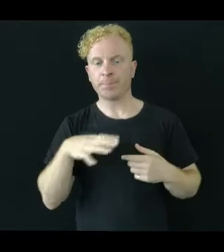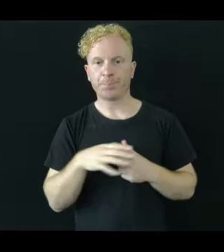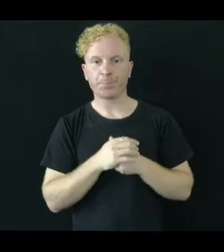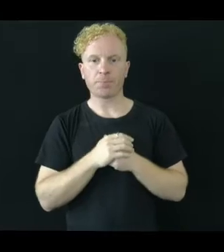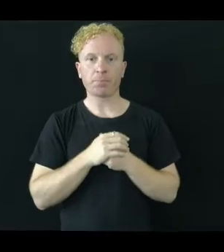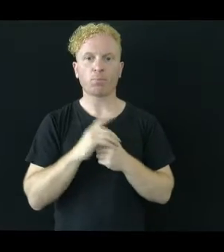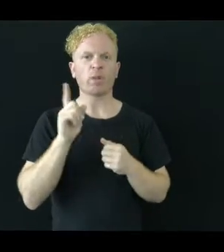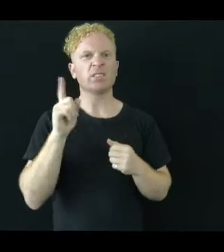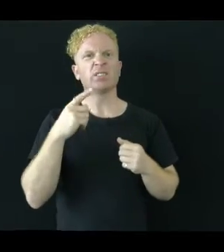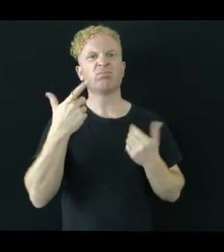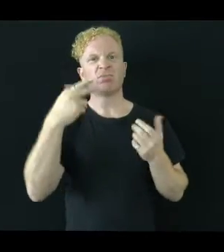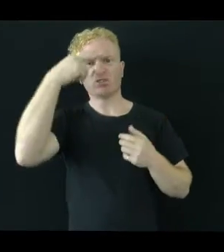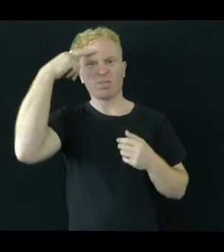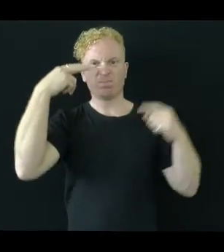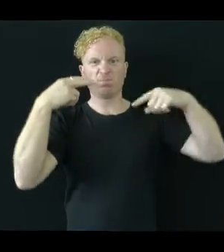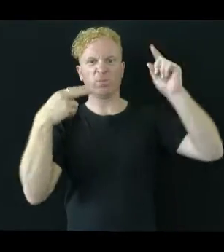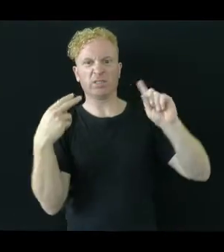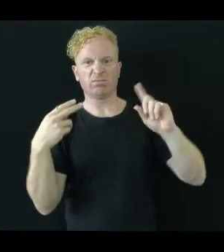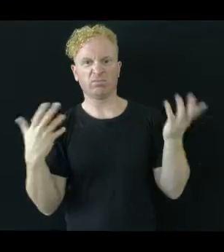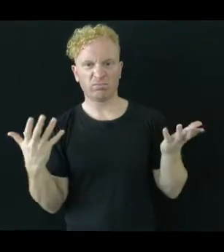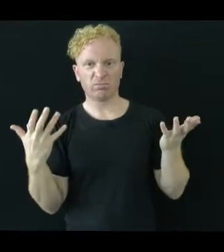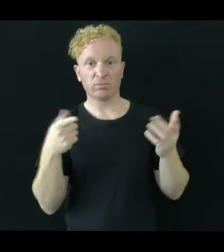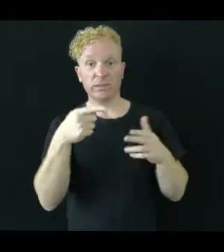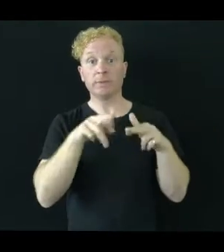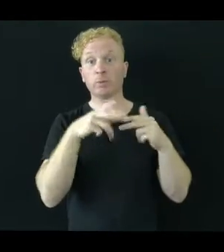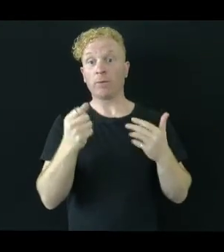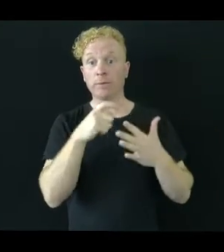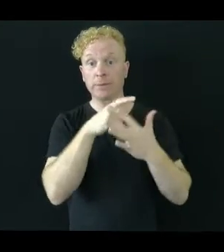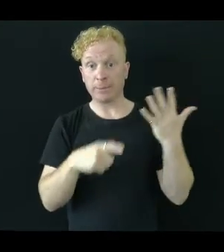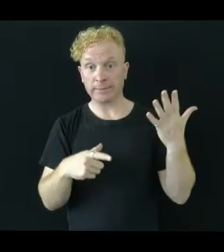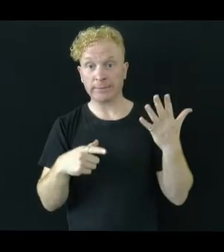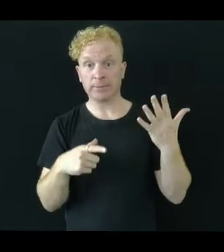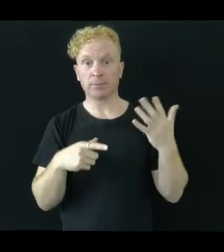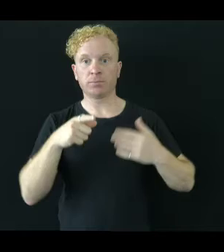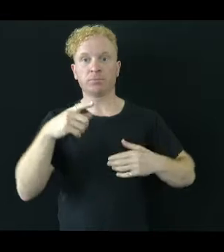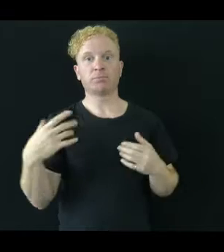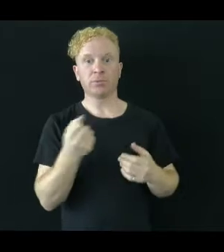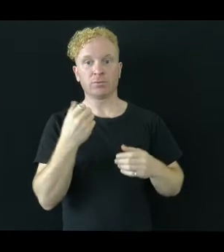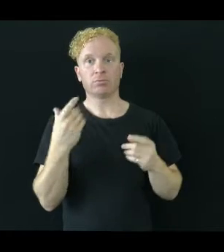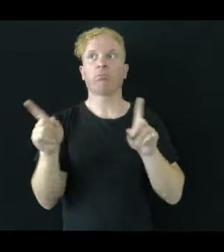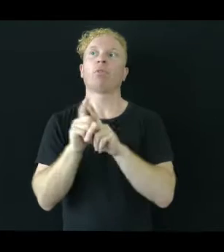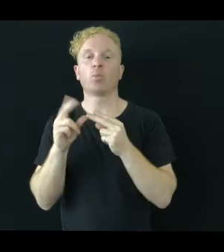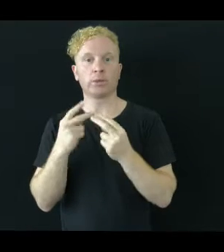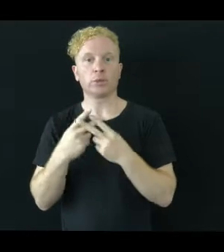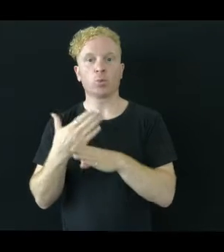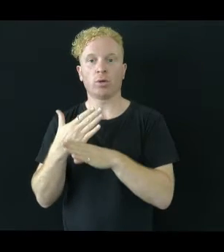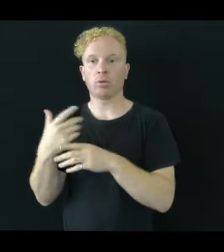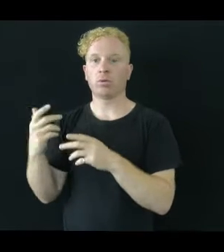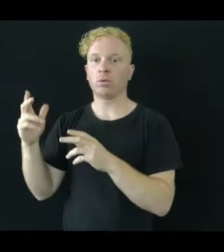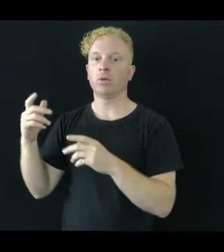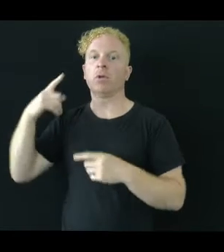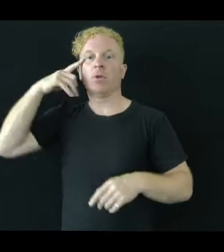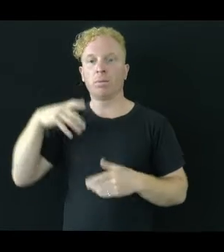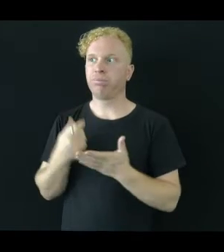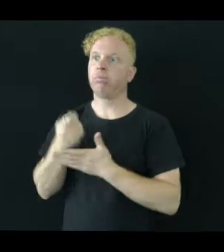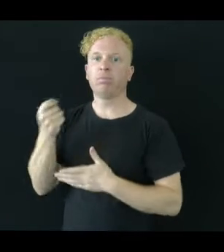yeah. What about the stereotype that that if you have a disability that you would have to